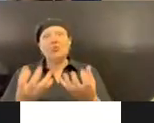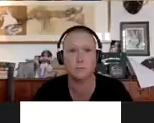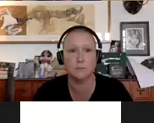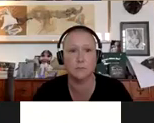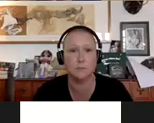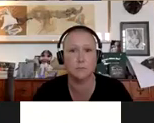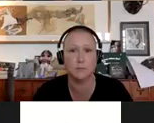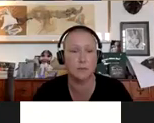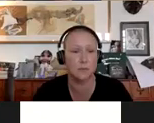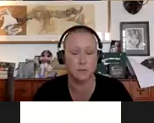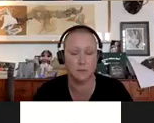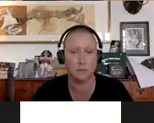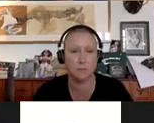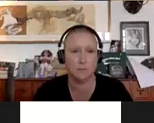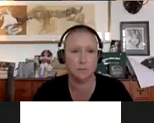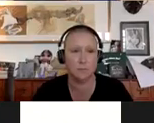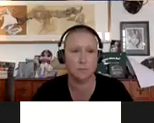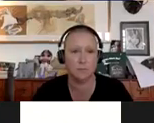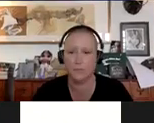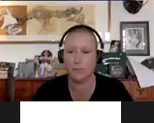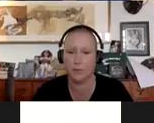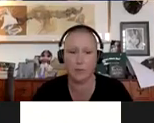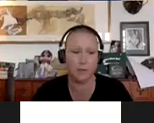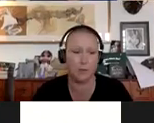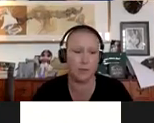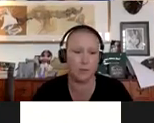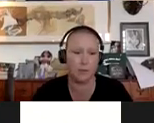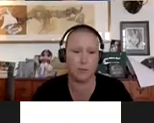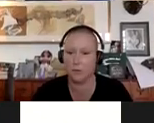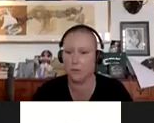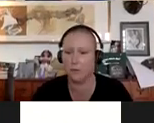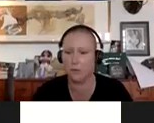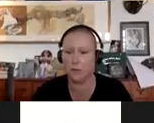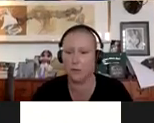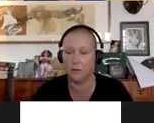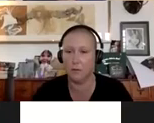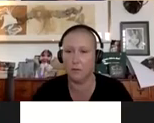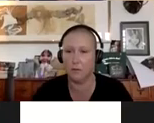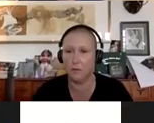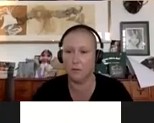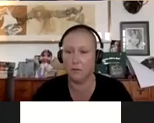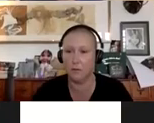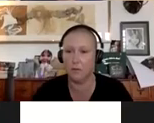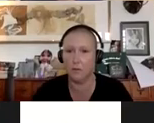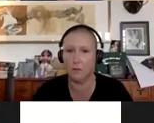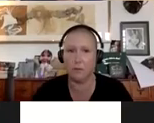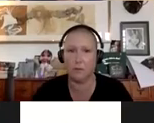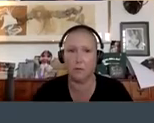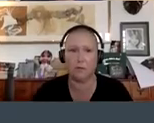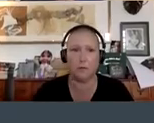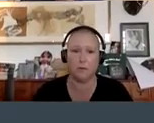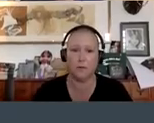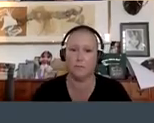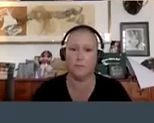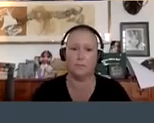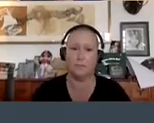you. All right, thank you, Lowell. So it'll be Lowell and Suma. They're going to be the co-presidents,